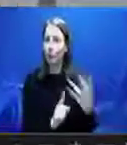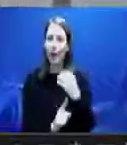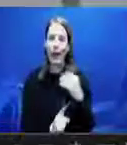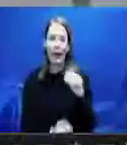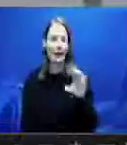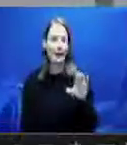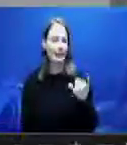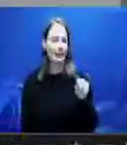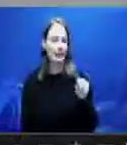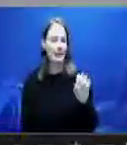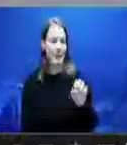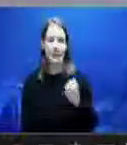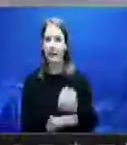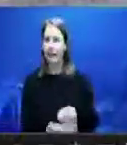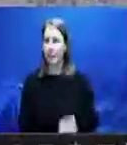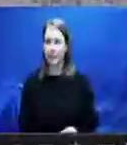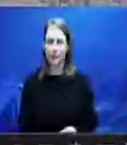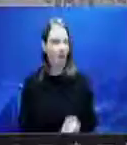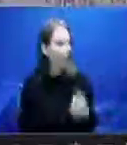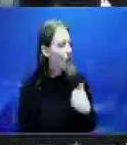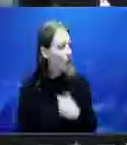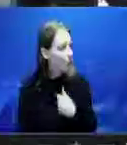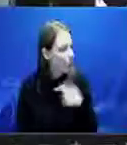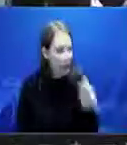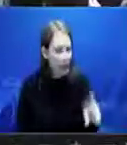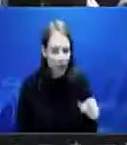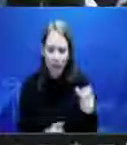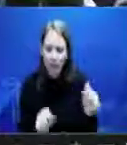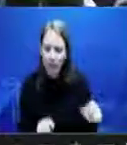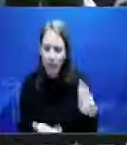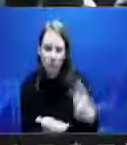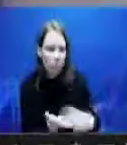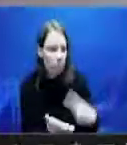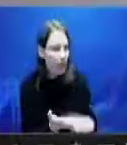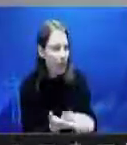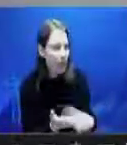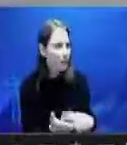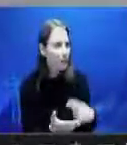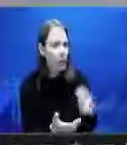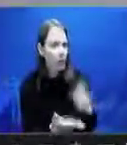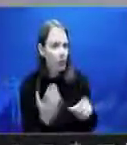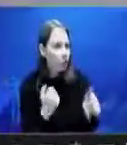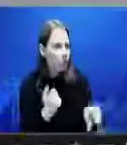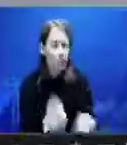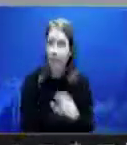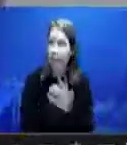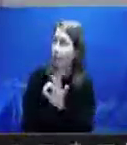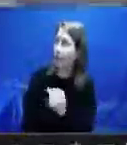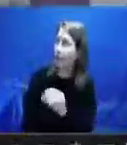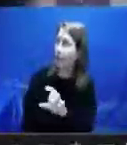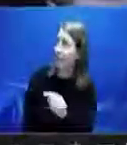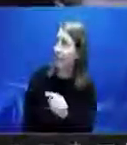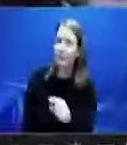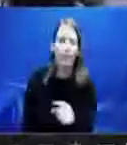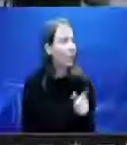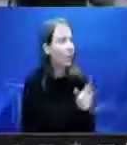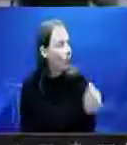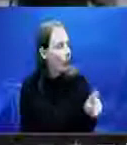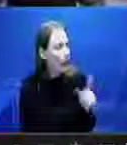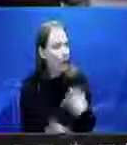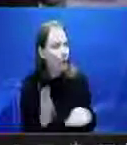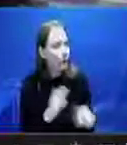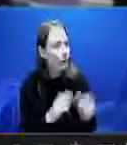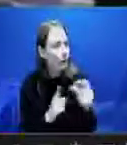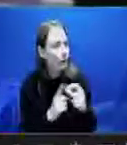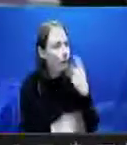do to debate it? What kinds of things must we have? We need facts. Okay, good. So we need, and what do we use for facts? What's that word that we tend to talk about? Evidence.